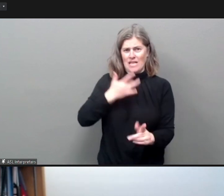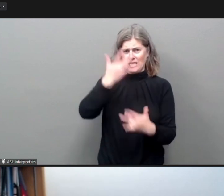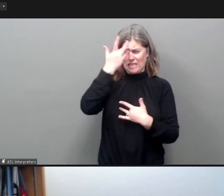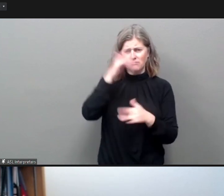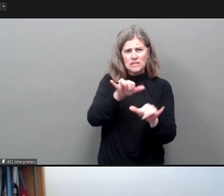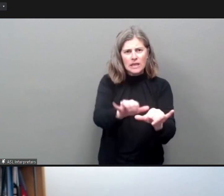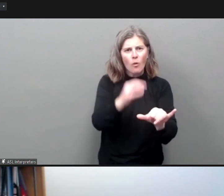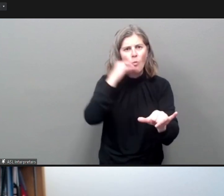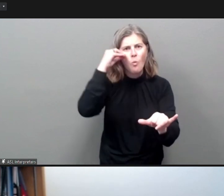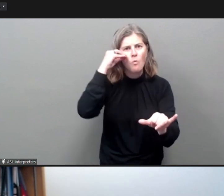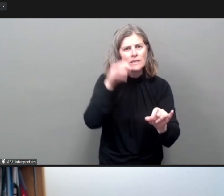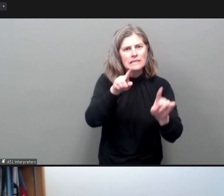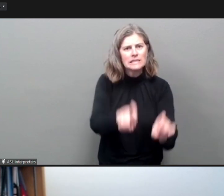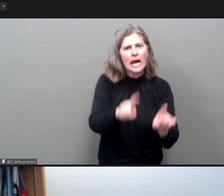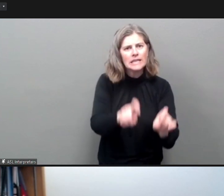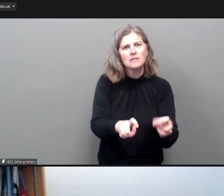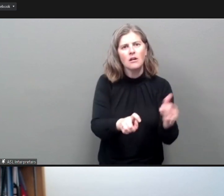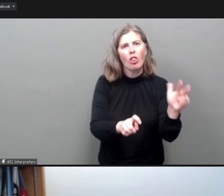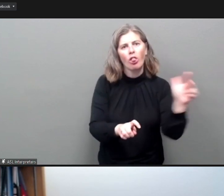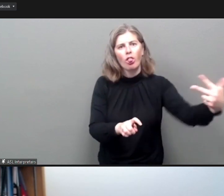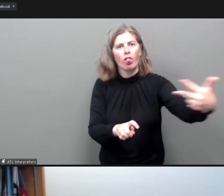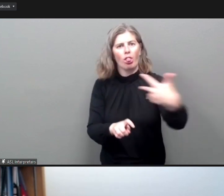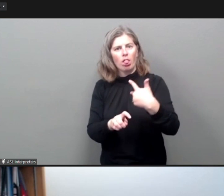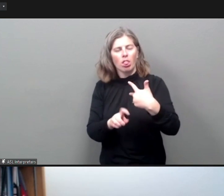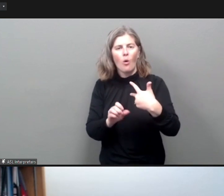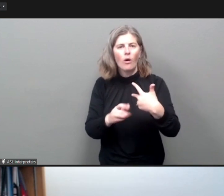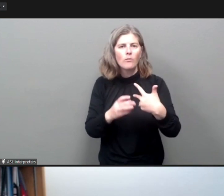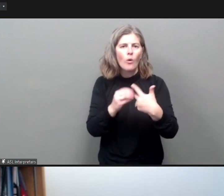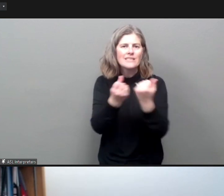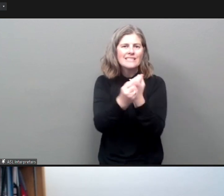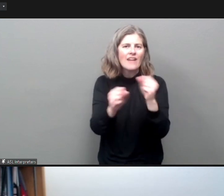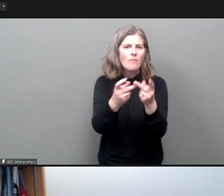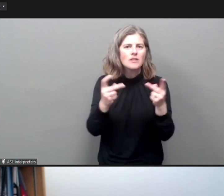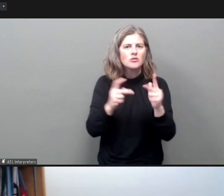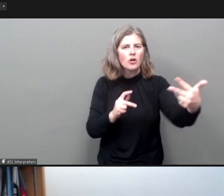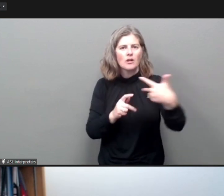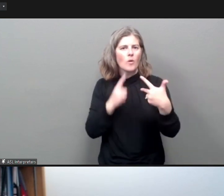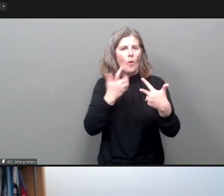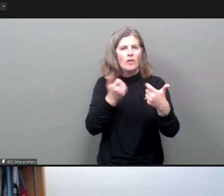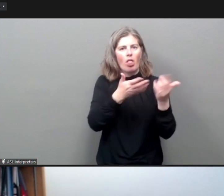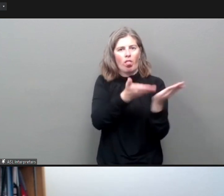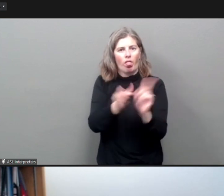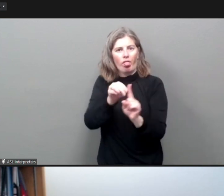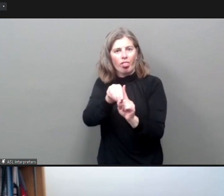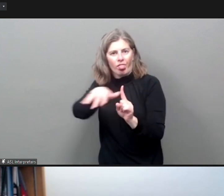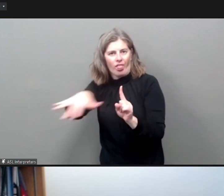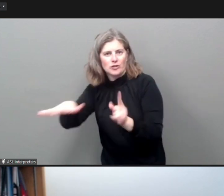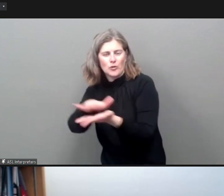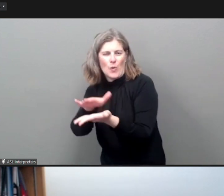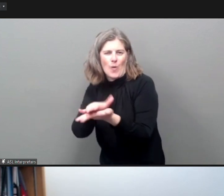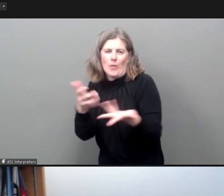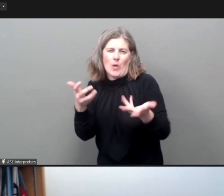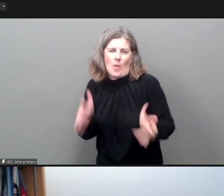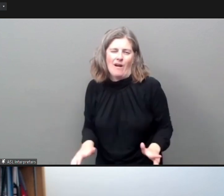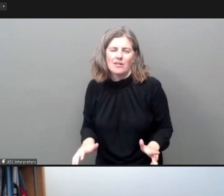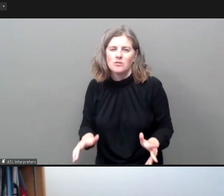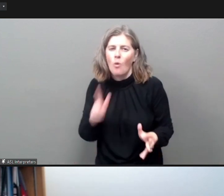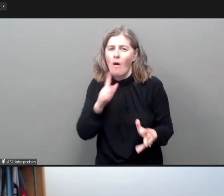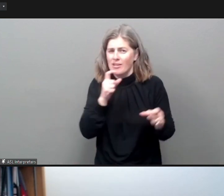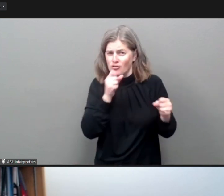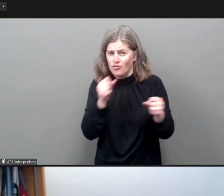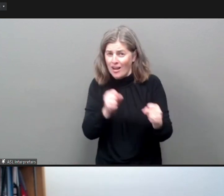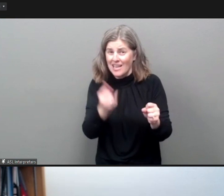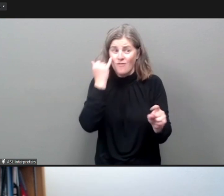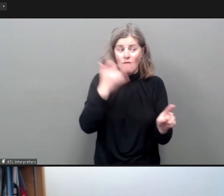home and get testing at a drive-through site or a safer site. We don't want them bringing the virus to school. So the strategy for sick